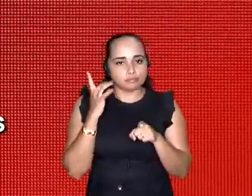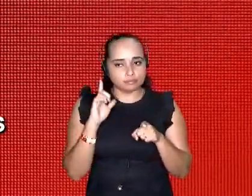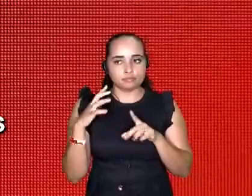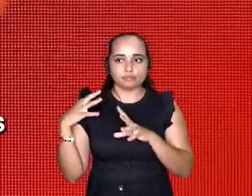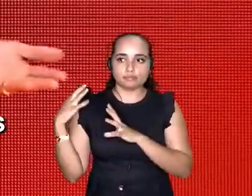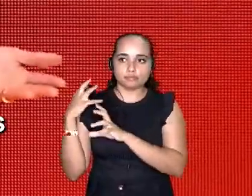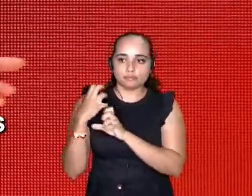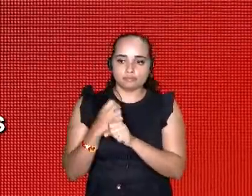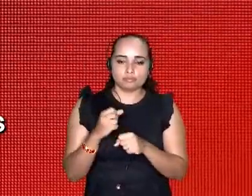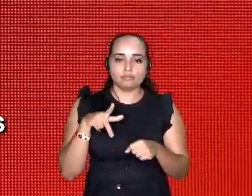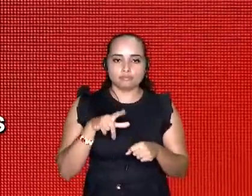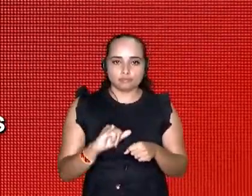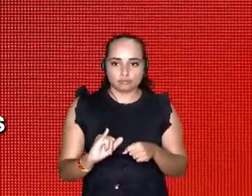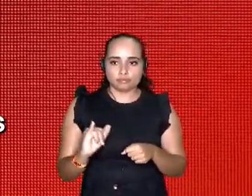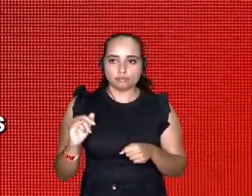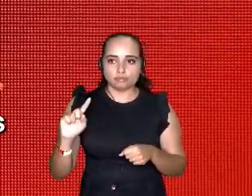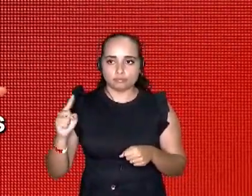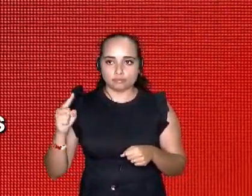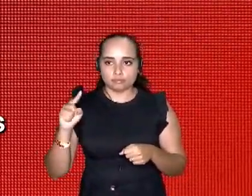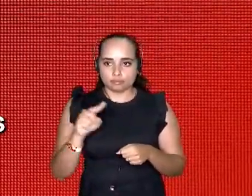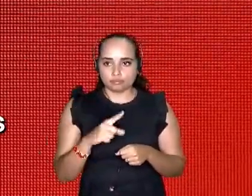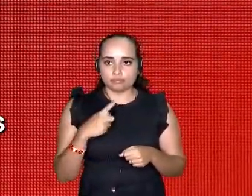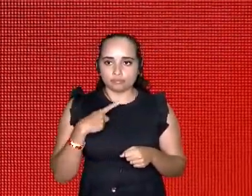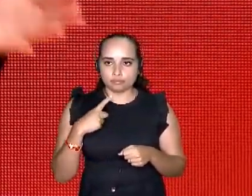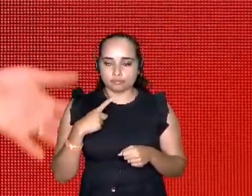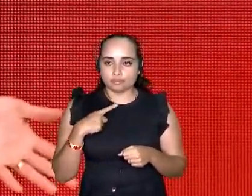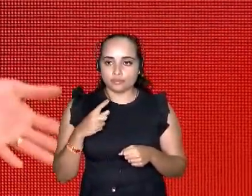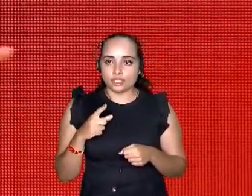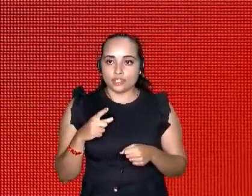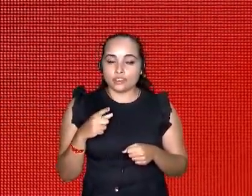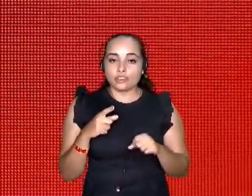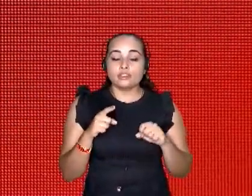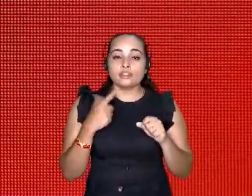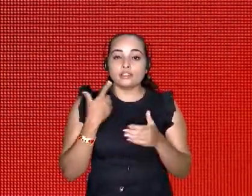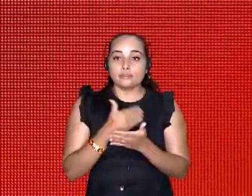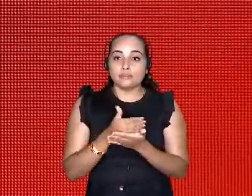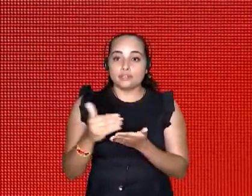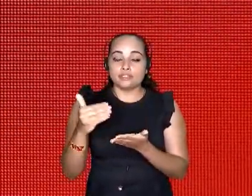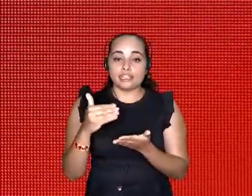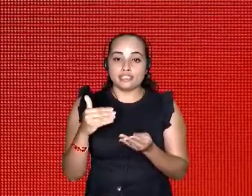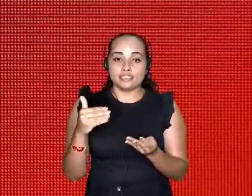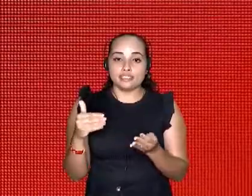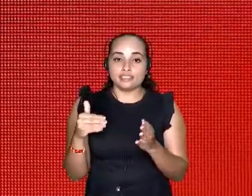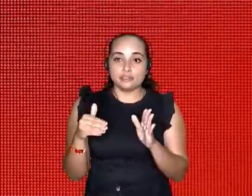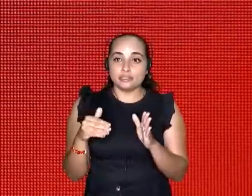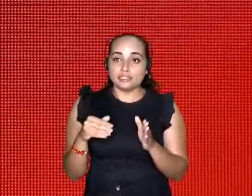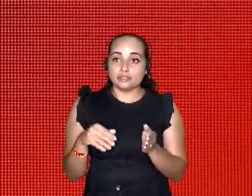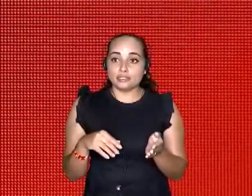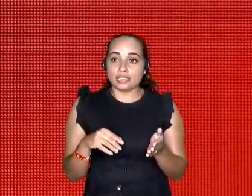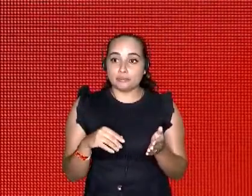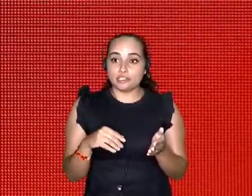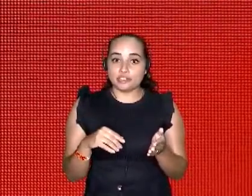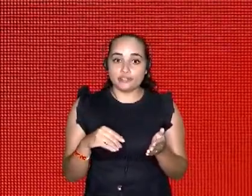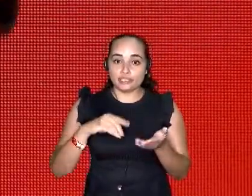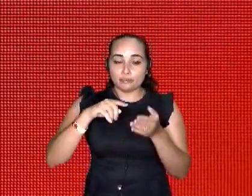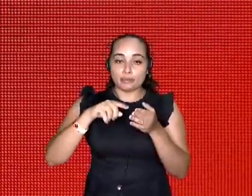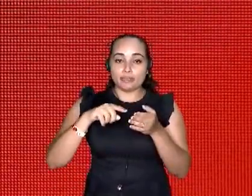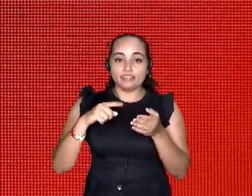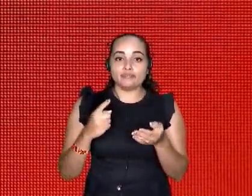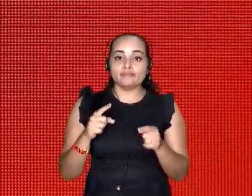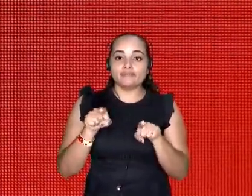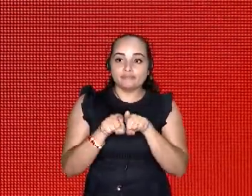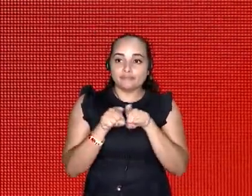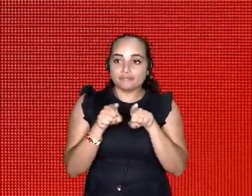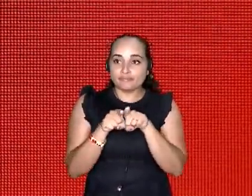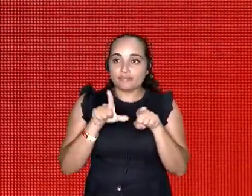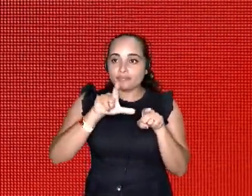some time. There's other countries who have started, for example, like Colombia, who has taken some time, and so on. Lithuania